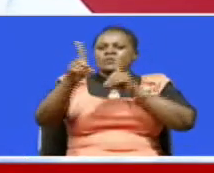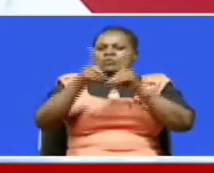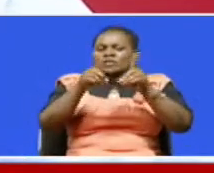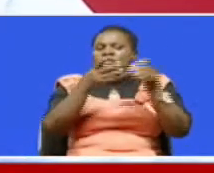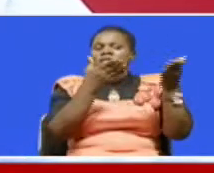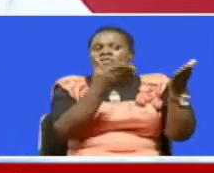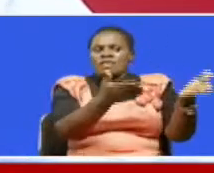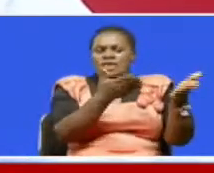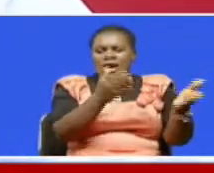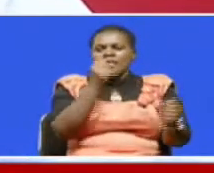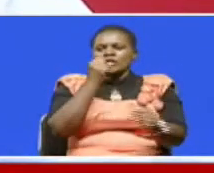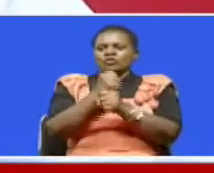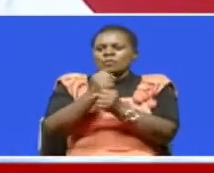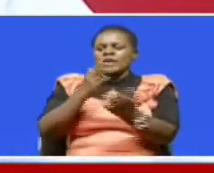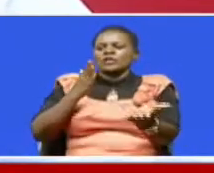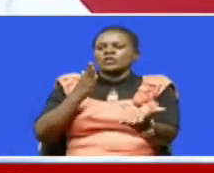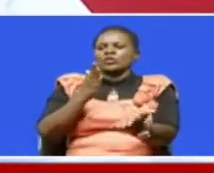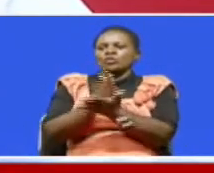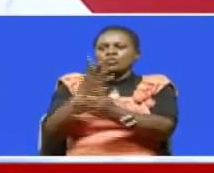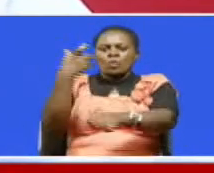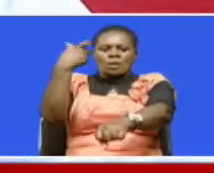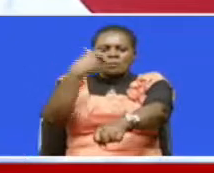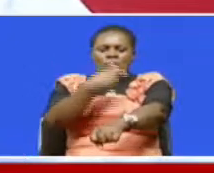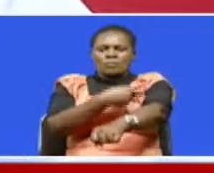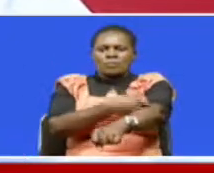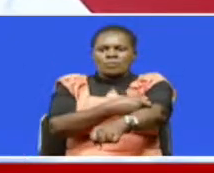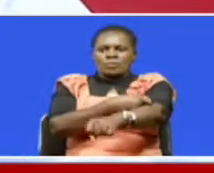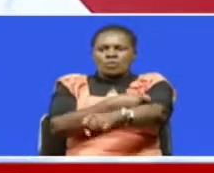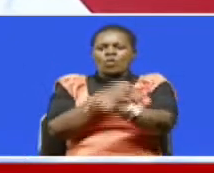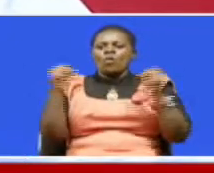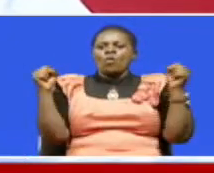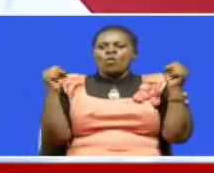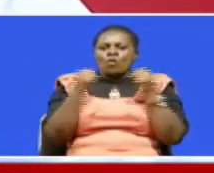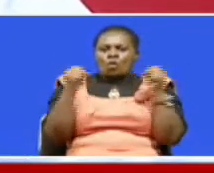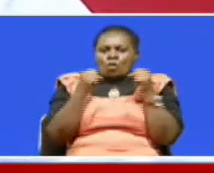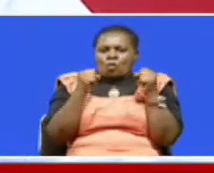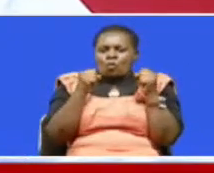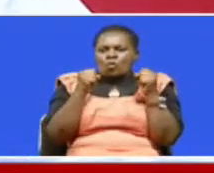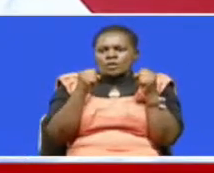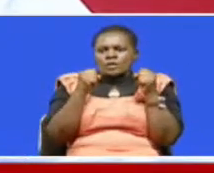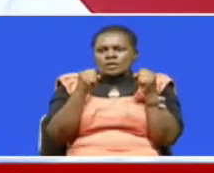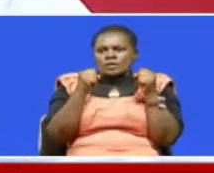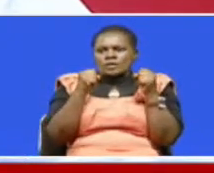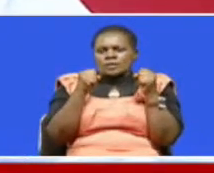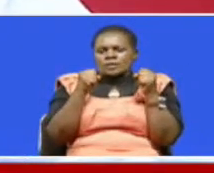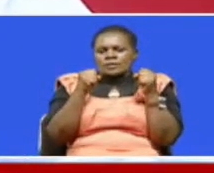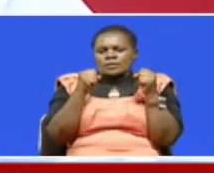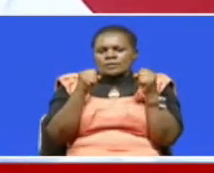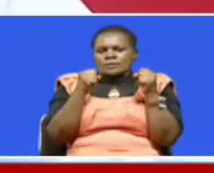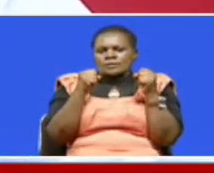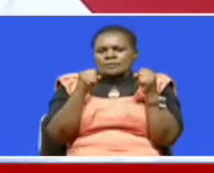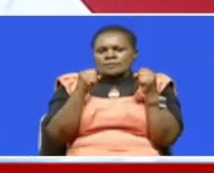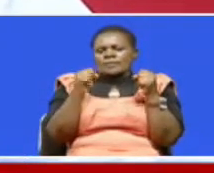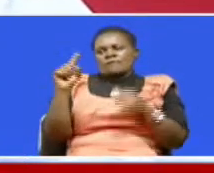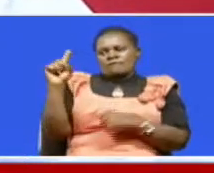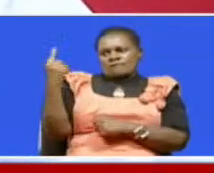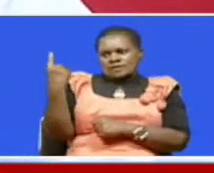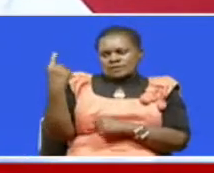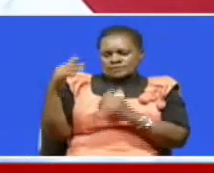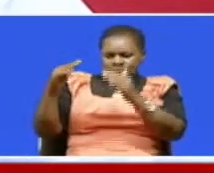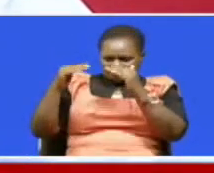ground that would ensure that this vaccine is maintained at fridge temperature until it is given to the person? That's number